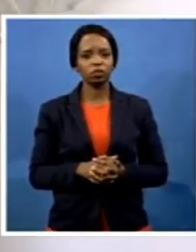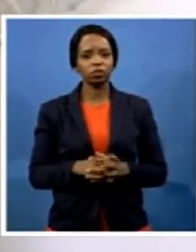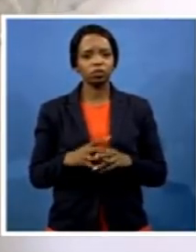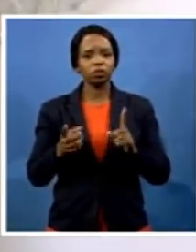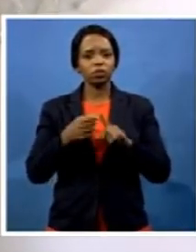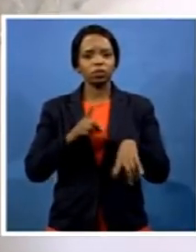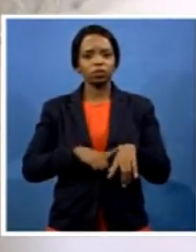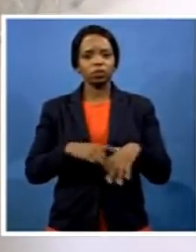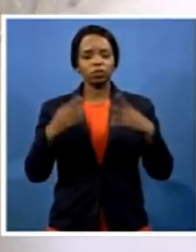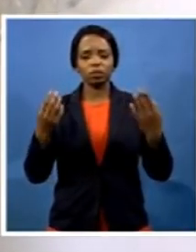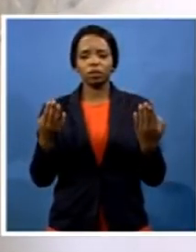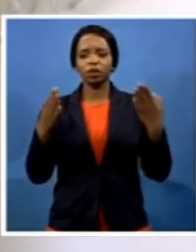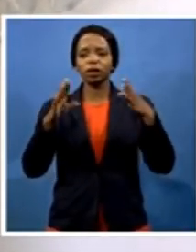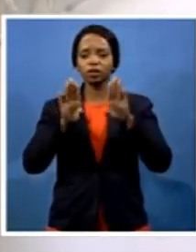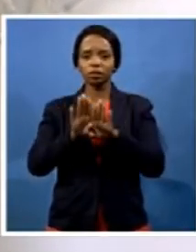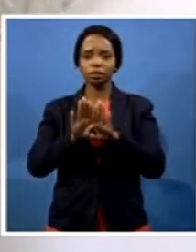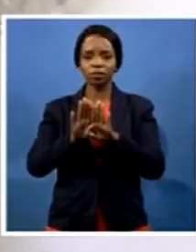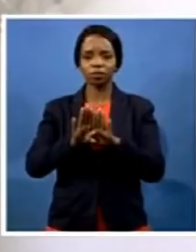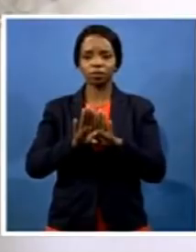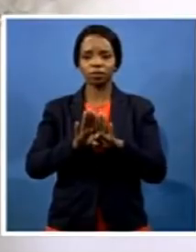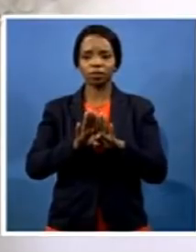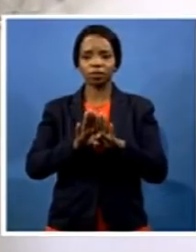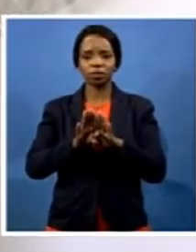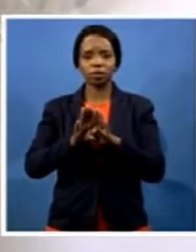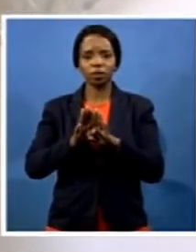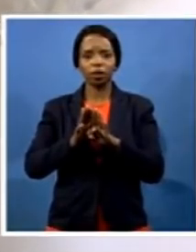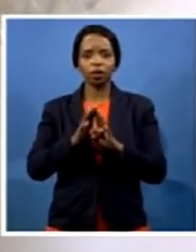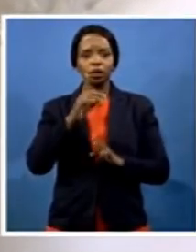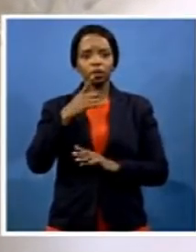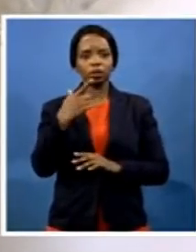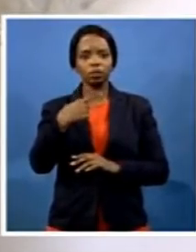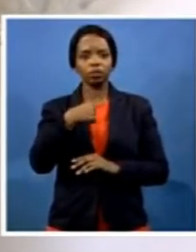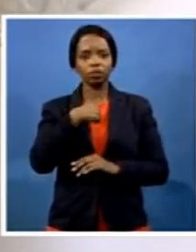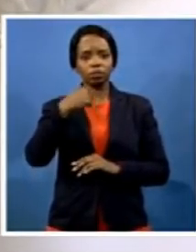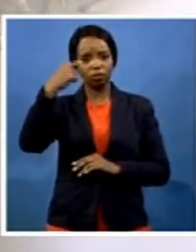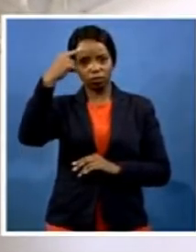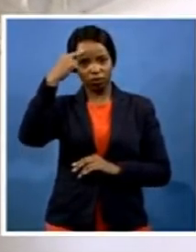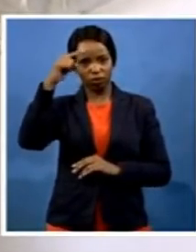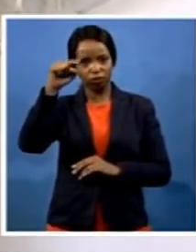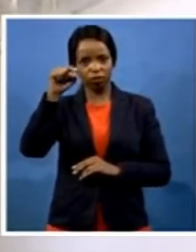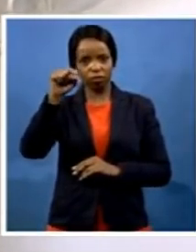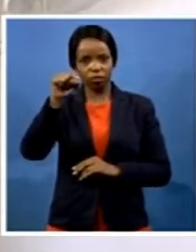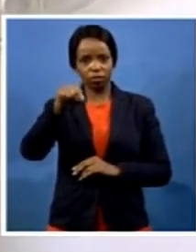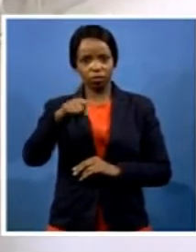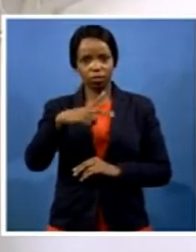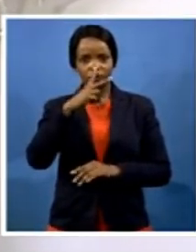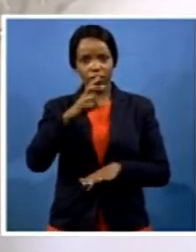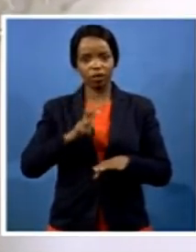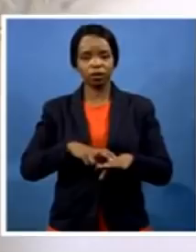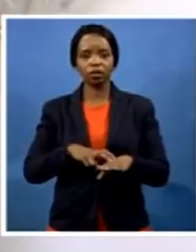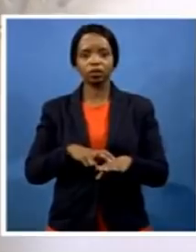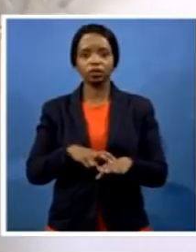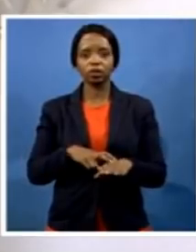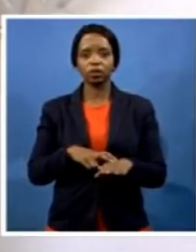face mask I have made, and then normally they will run out of the shop, and we're having to dispose and wash